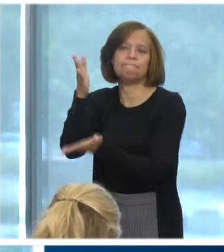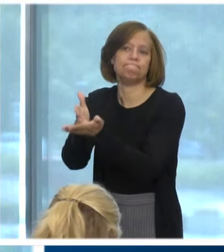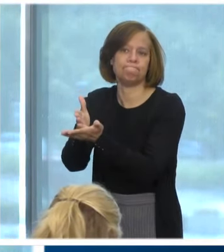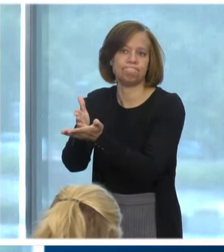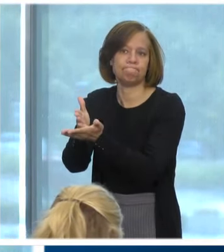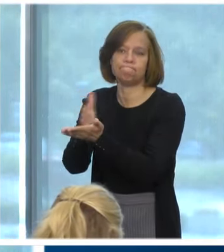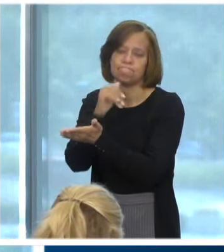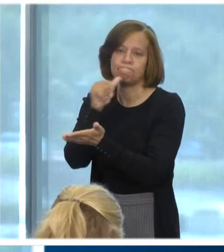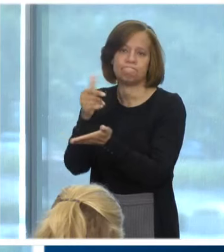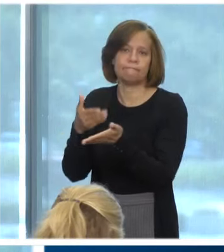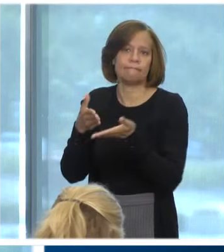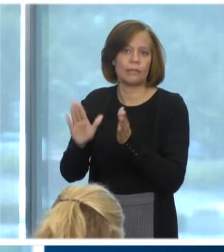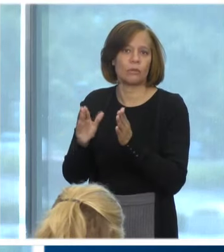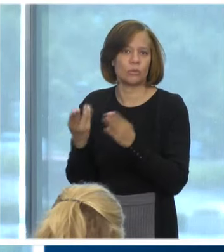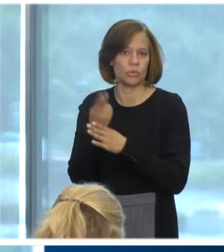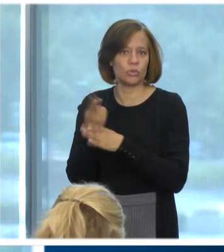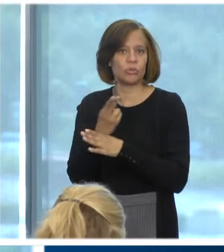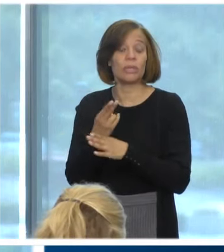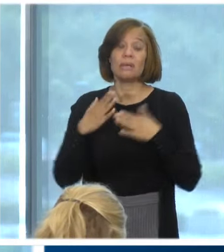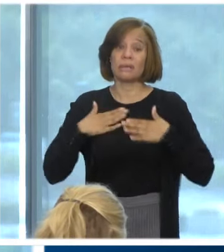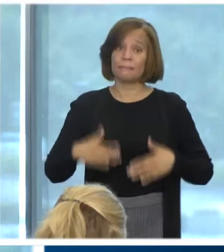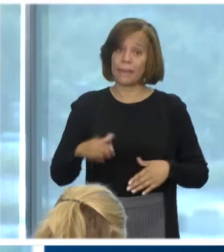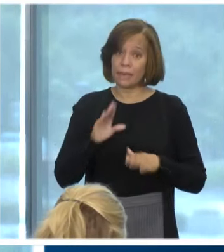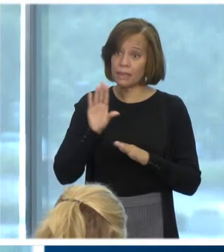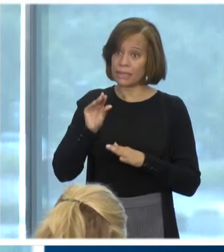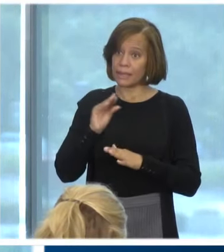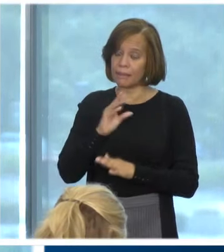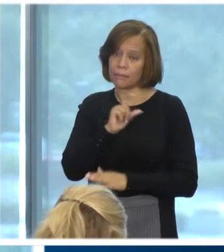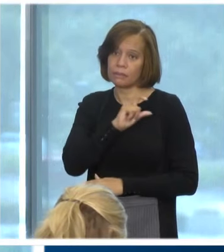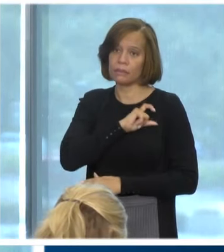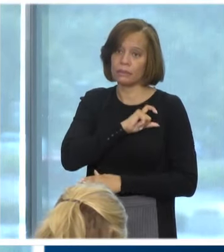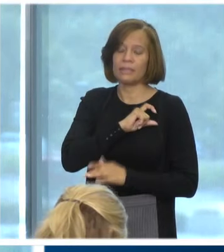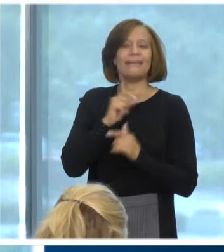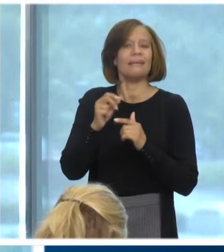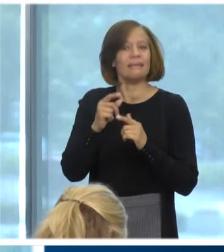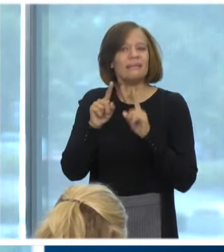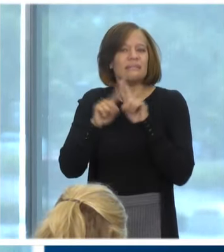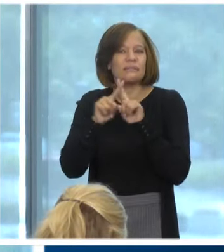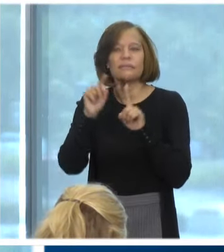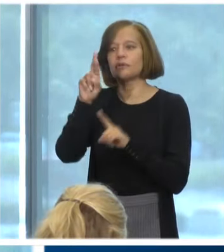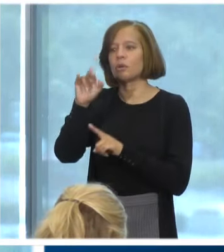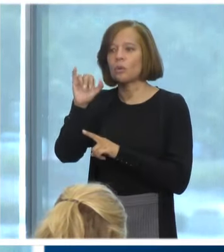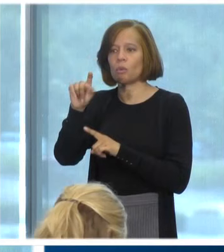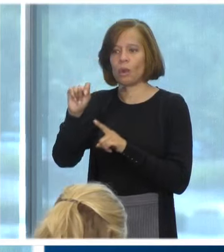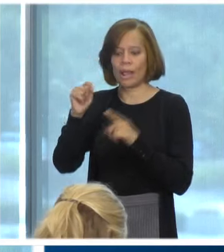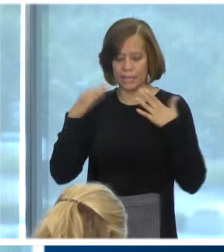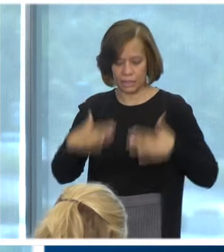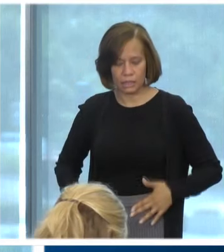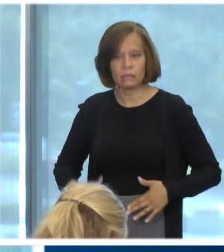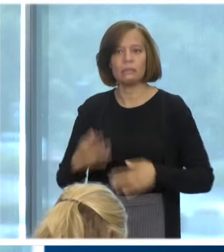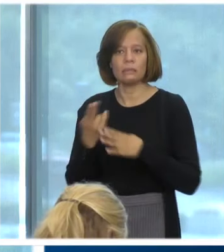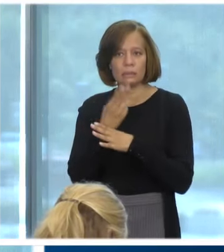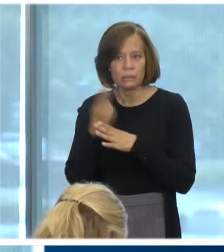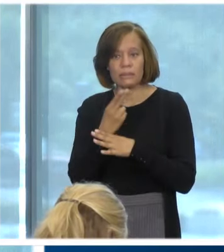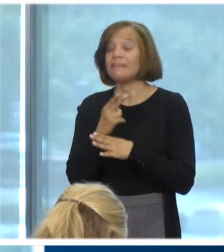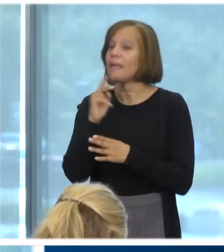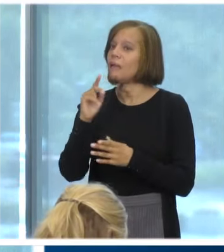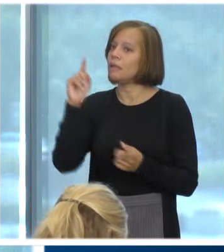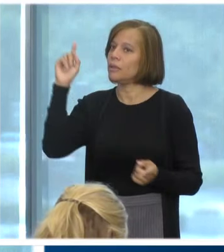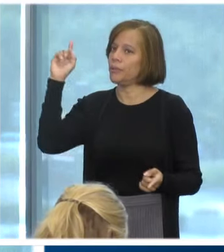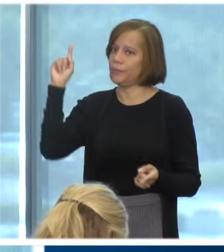to affix body-worn cameras to riot gear, and the use of riot gear was used less frequently after